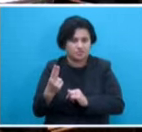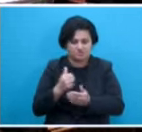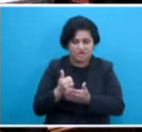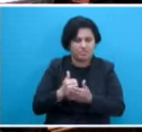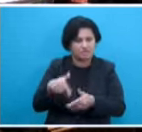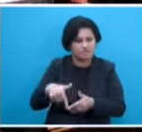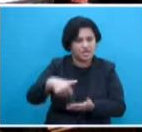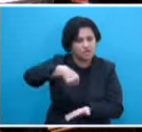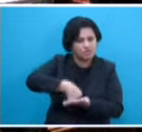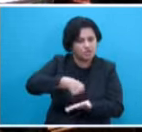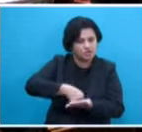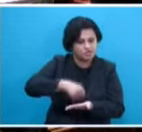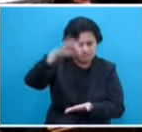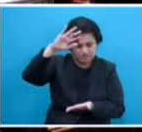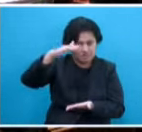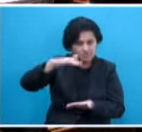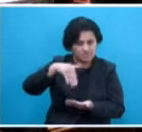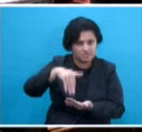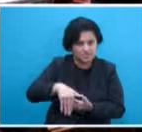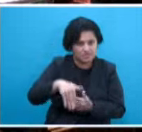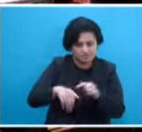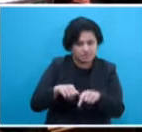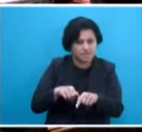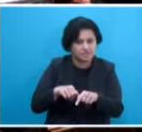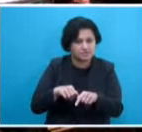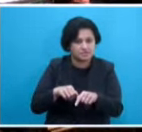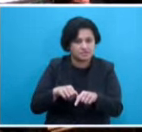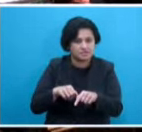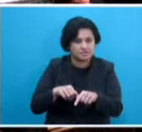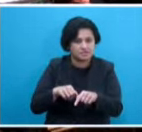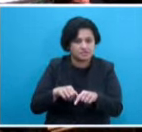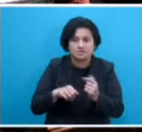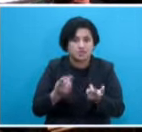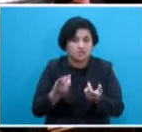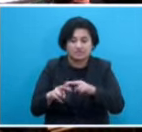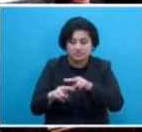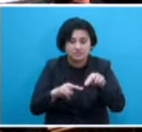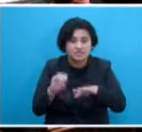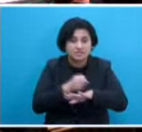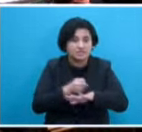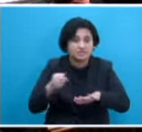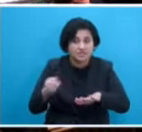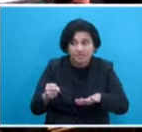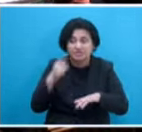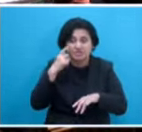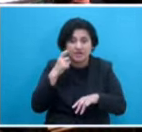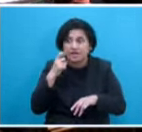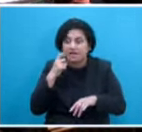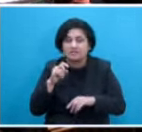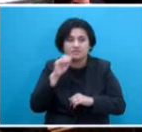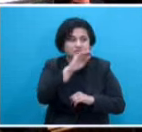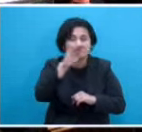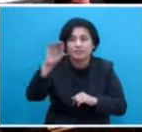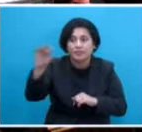great investment plans don't eventuate. Now, the Fiji government, in its desperation to accept any investment plans,